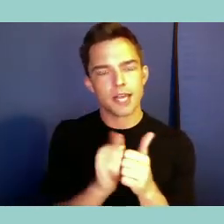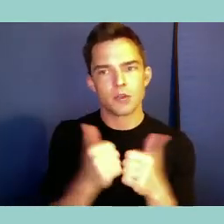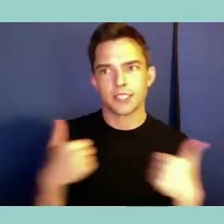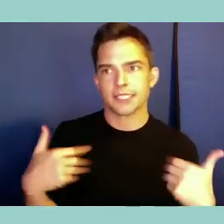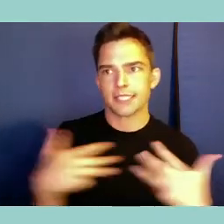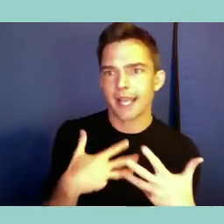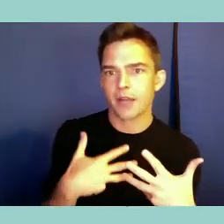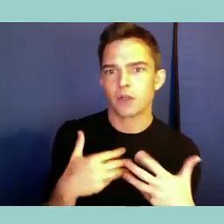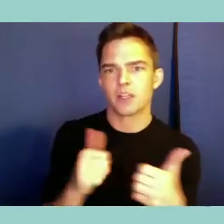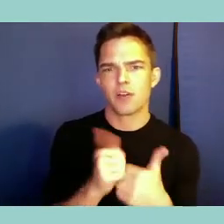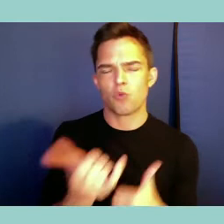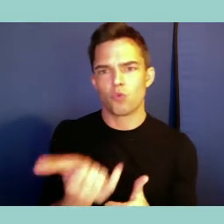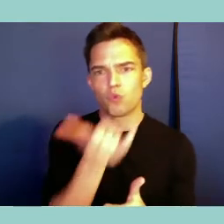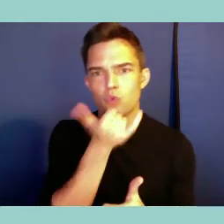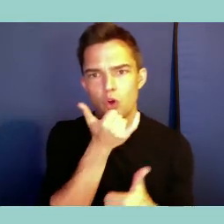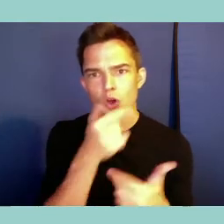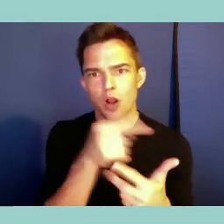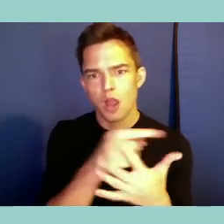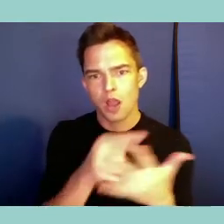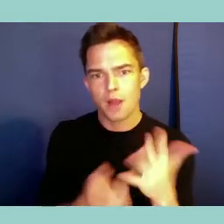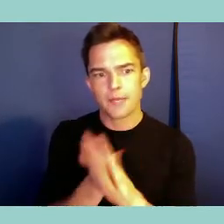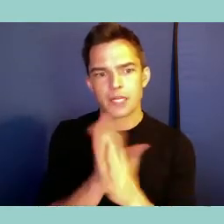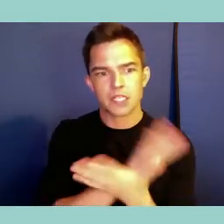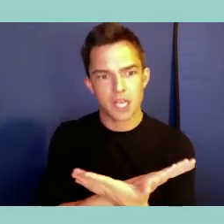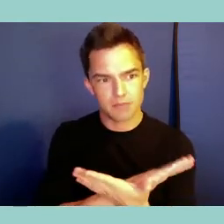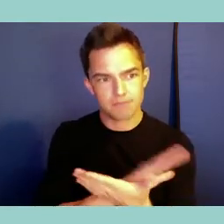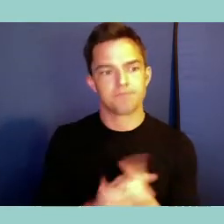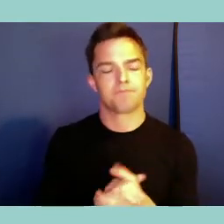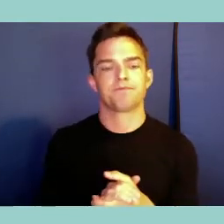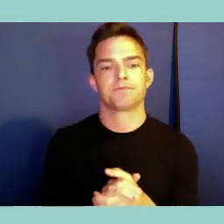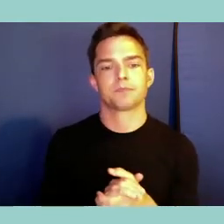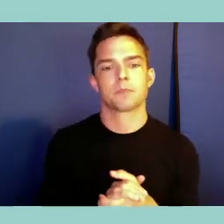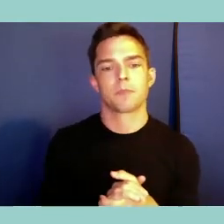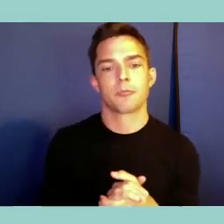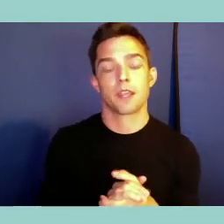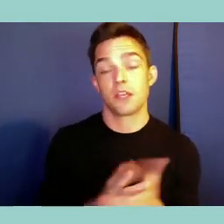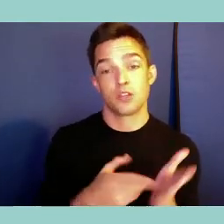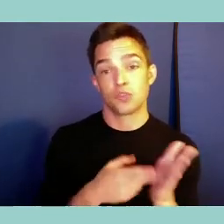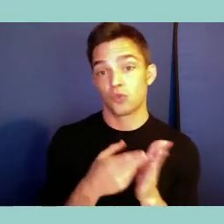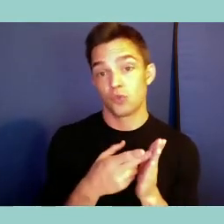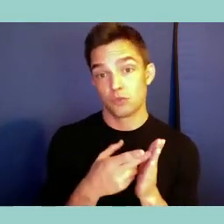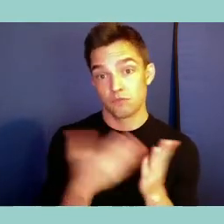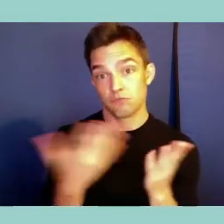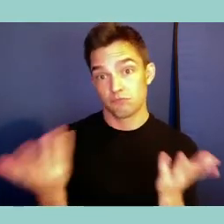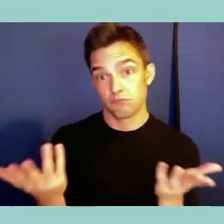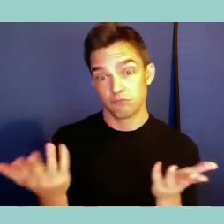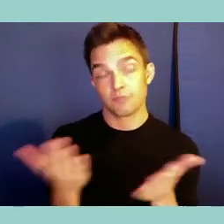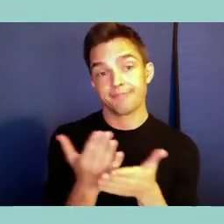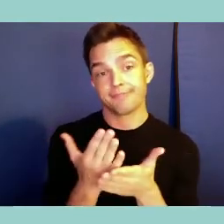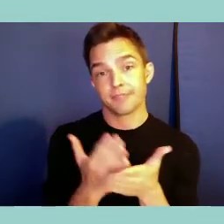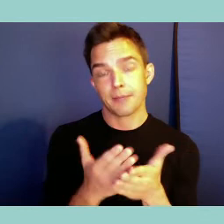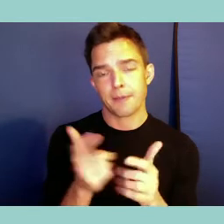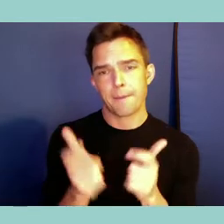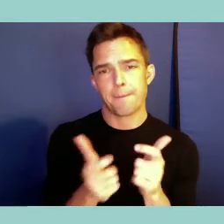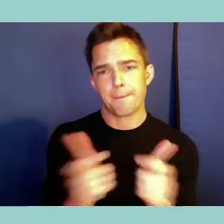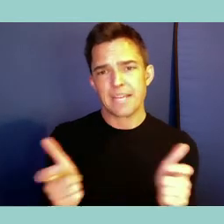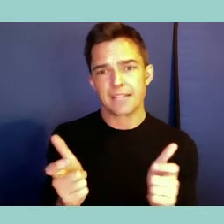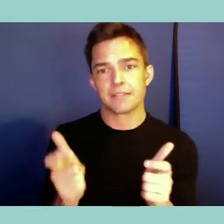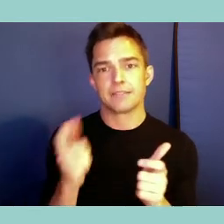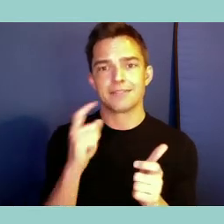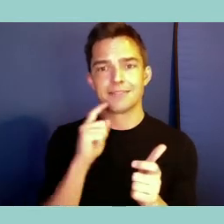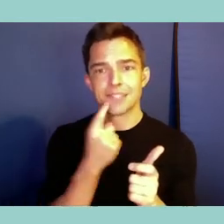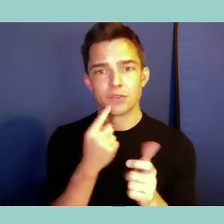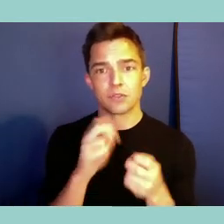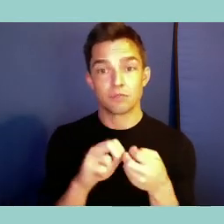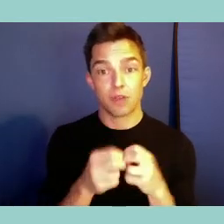to understand how scary and wrong things have become. And the truth is, there are some